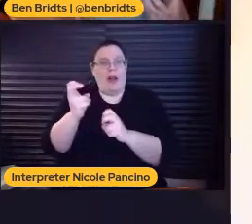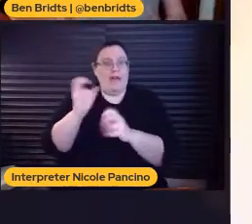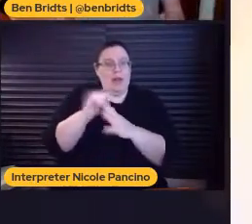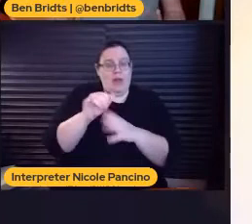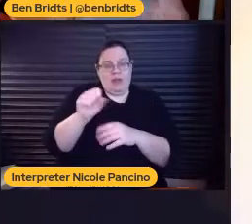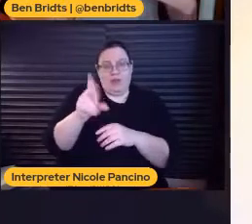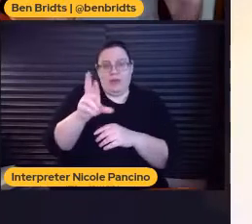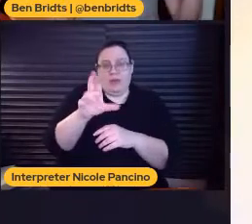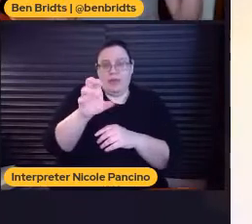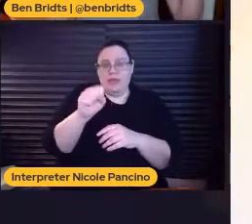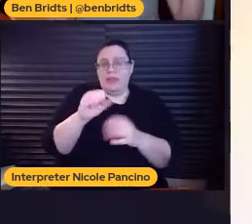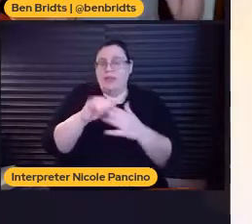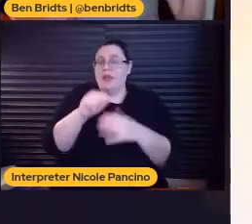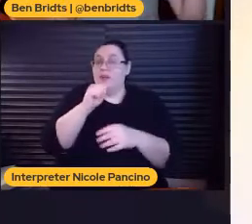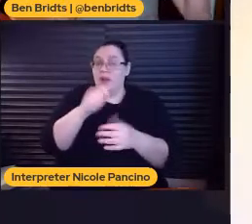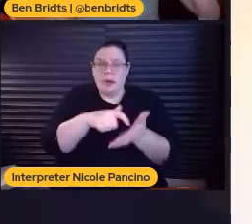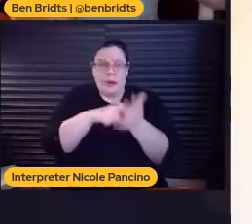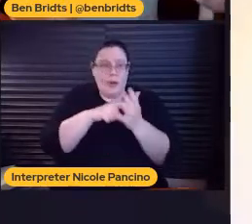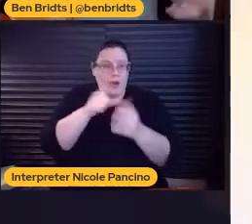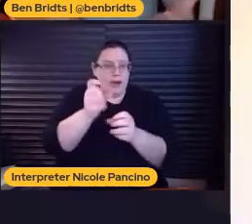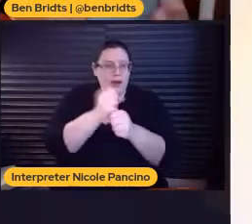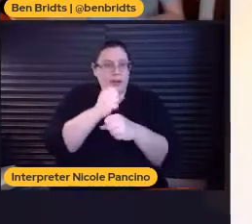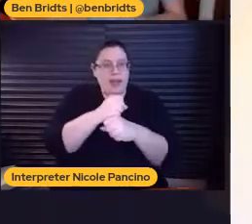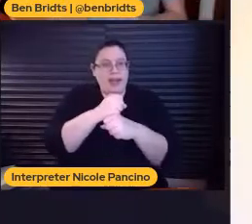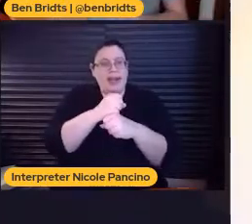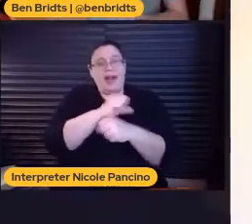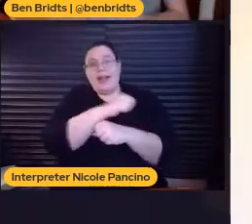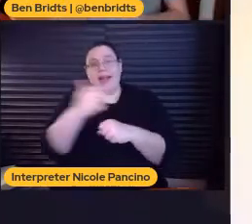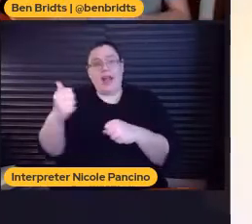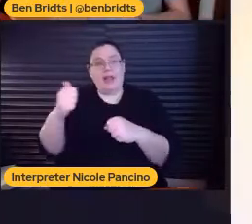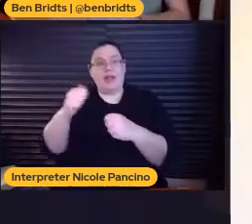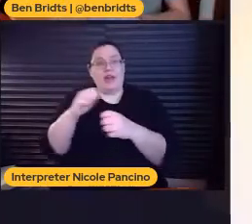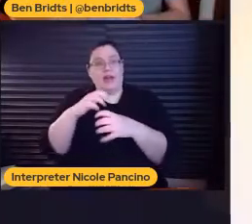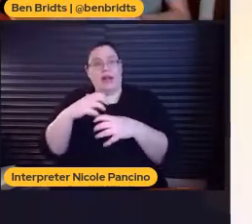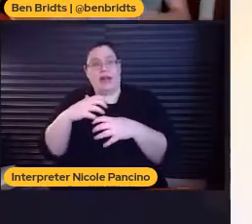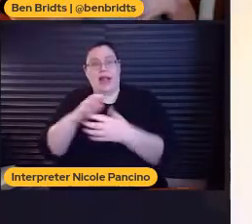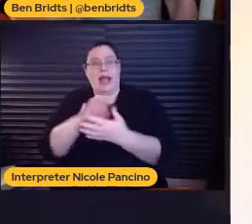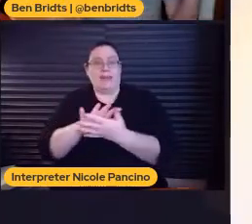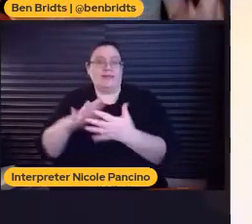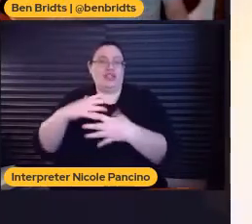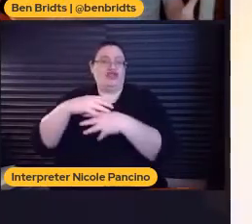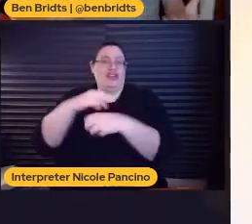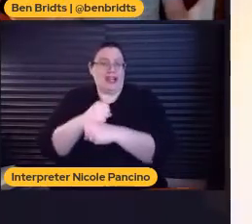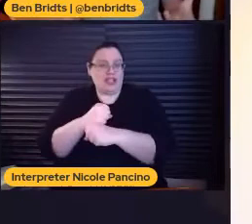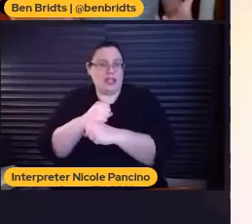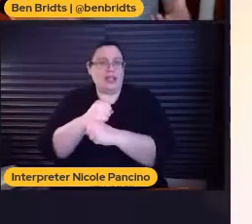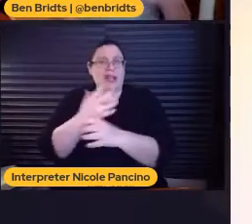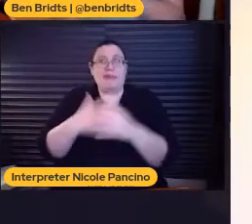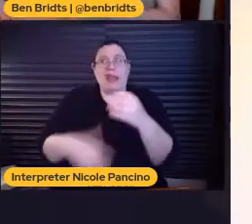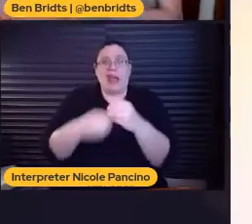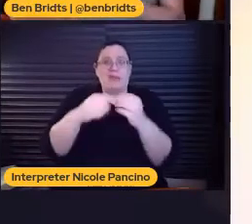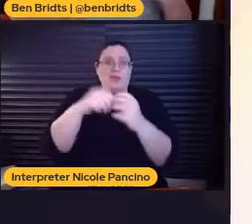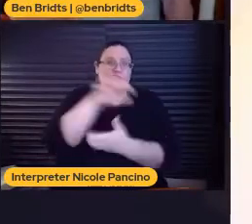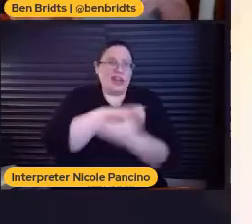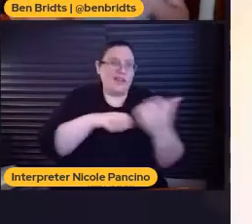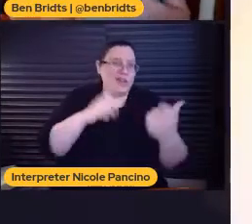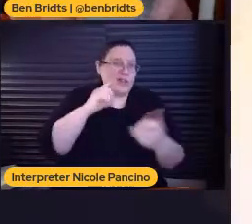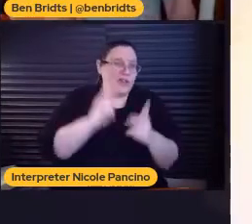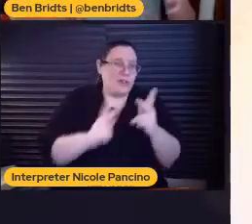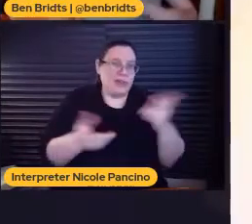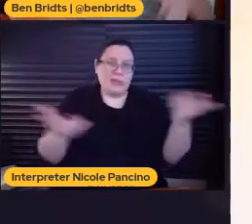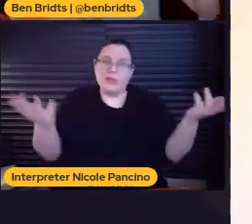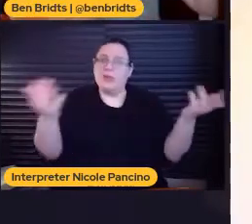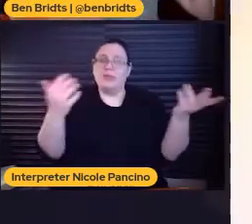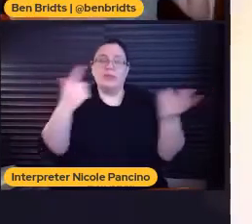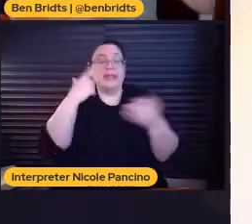that don't require you creating another abstraction that might make things more confusing for people using it, because they won't know,